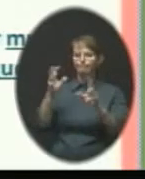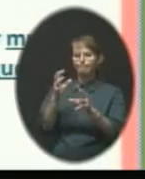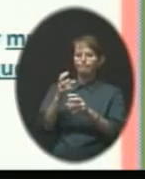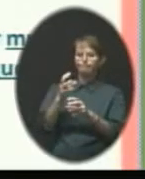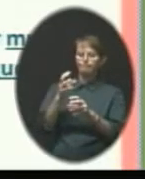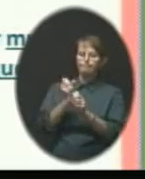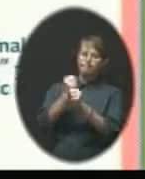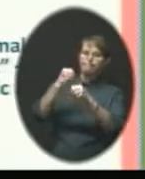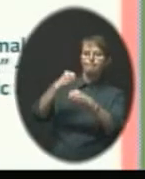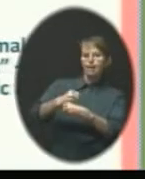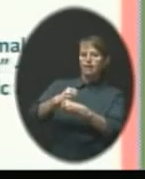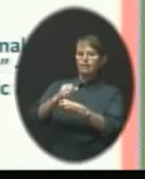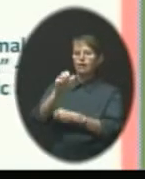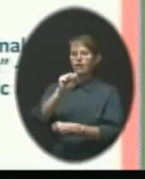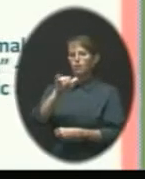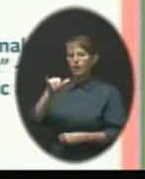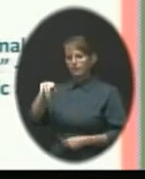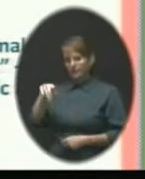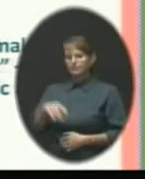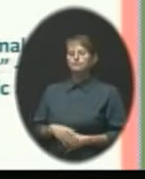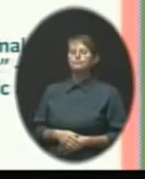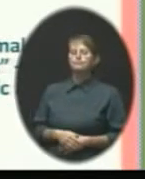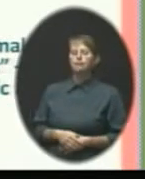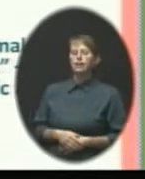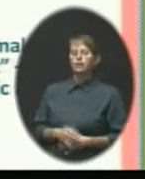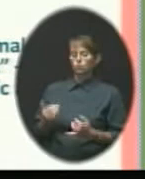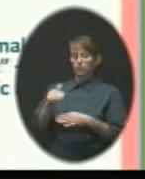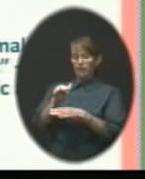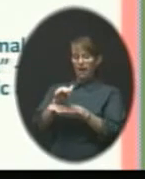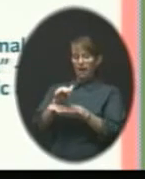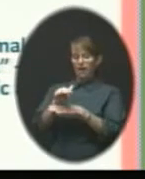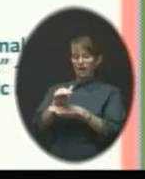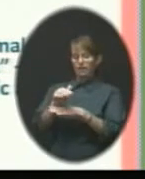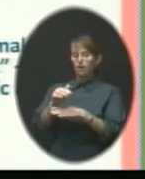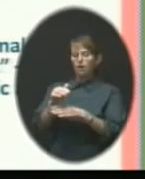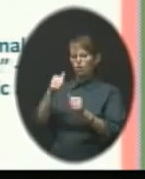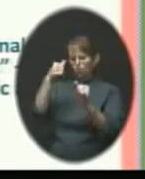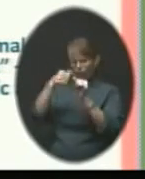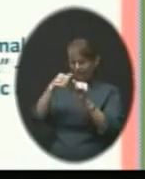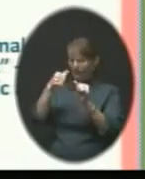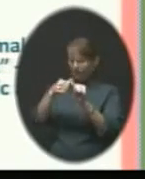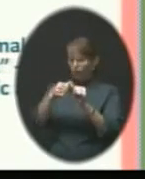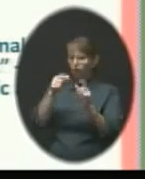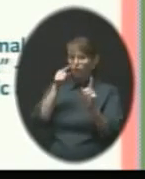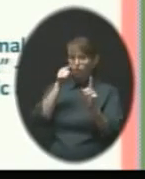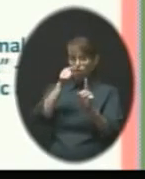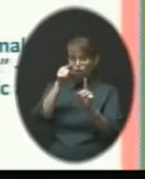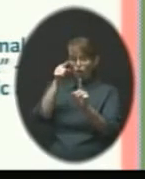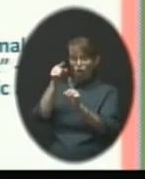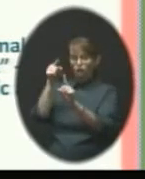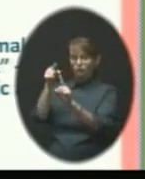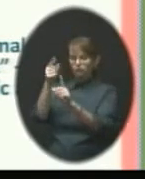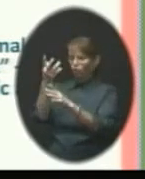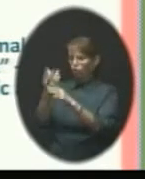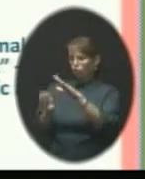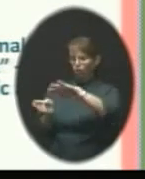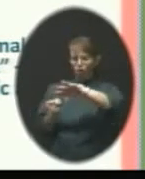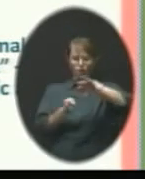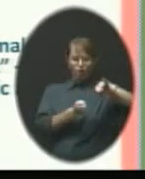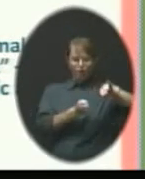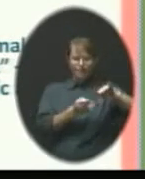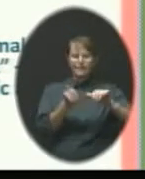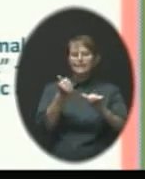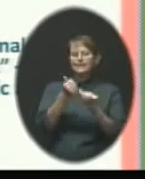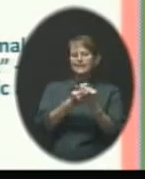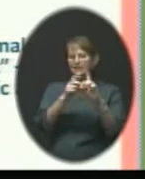AYP. So tonight when we talk, remember the targets themselves are gone. Each district and each school has